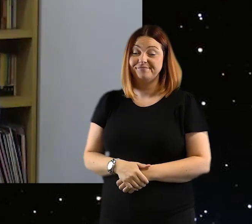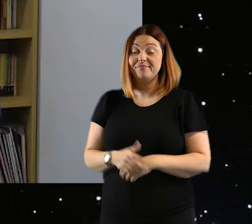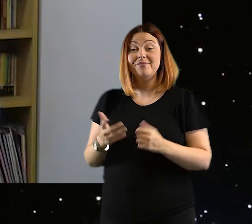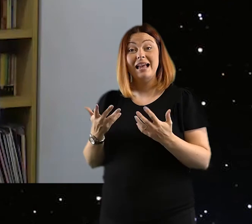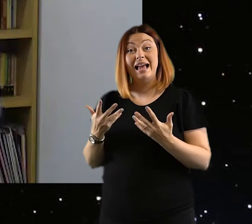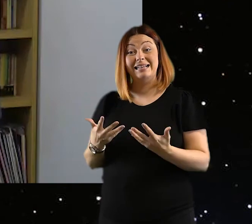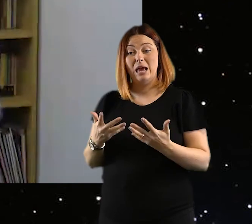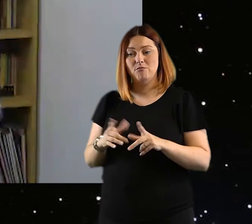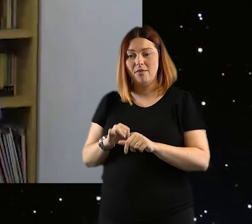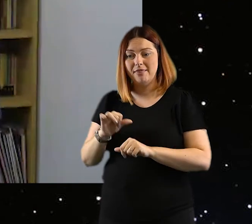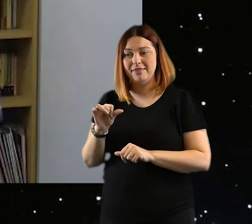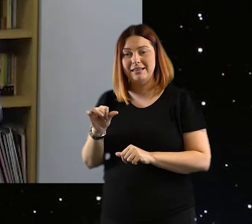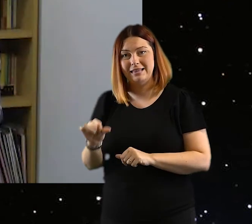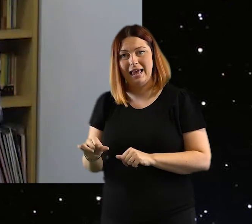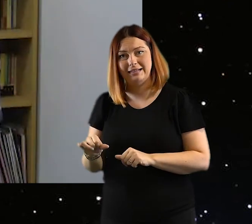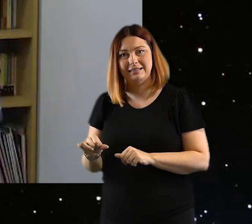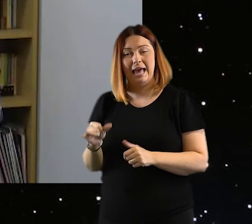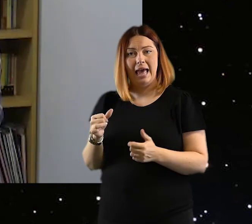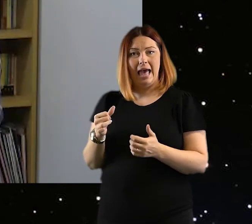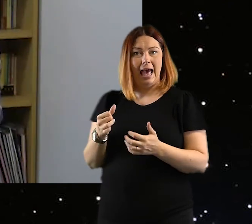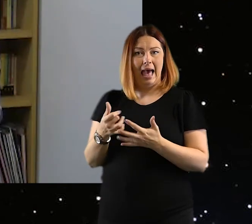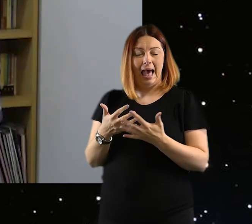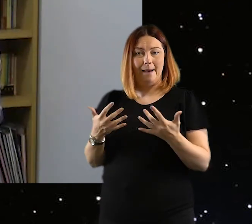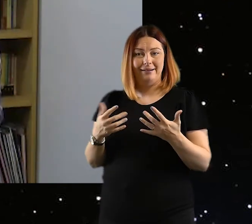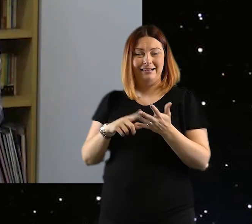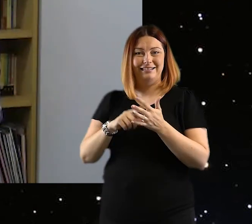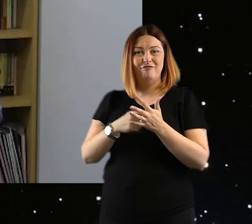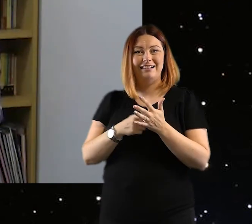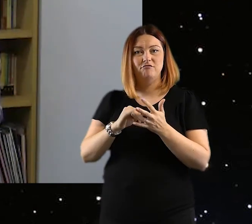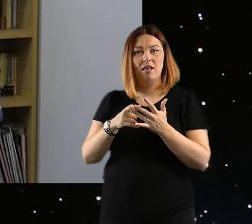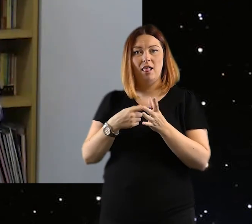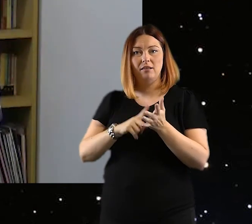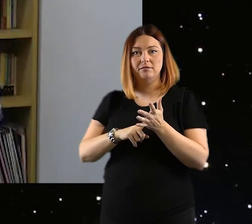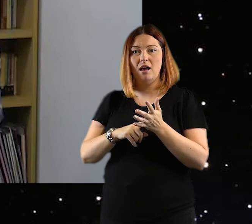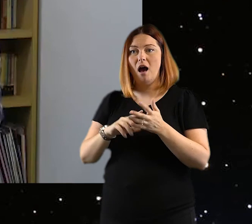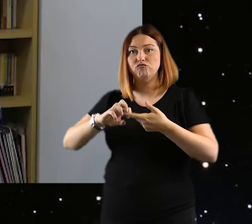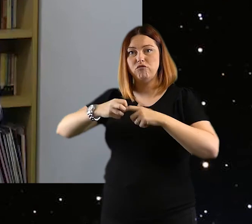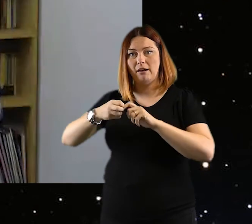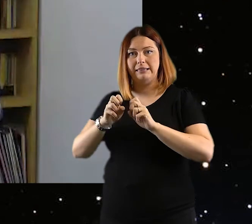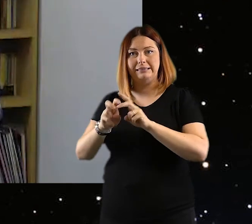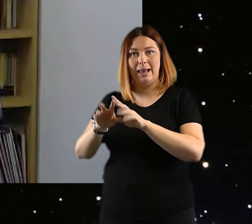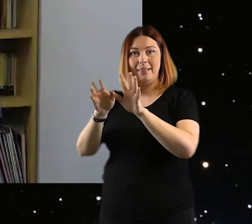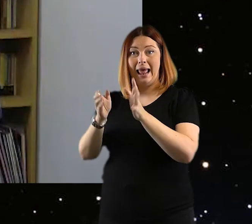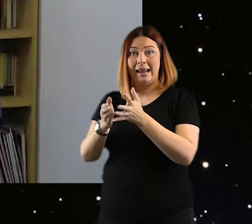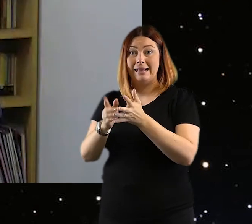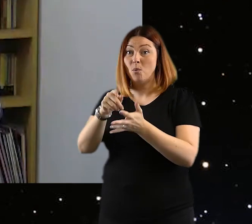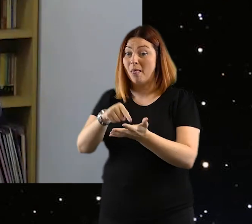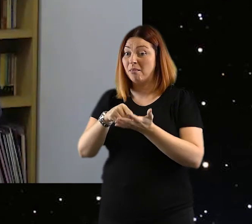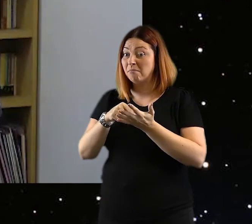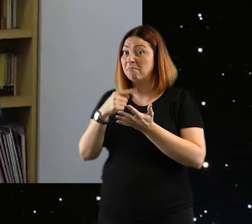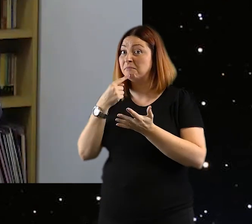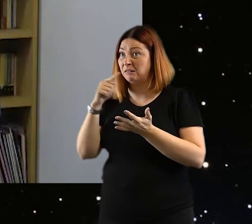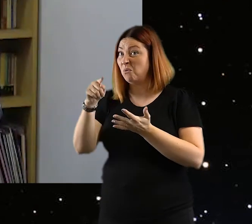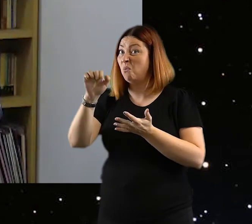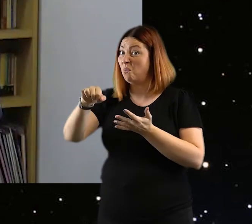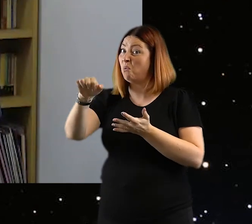tick. So now we're on the next one, you know, how many of those are sort of, you know, terrestrial, sort of rocky type planets? And this seems to be saying that there are lots.